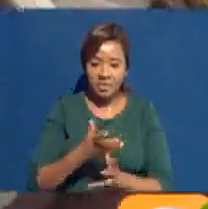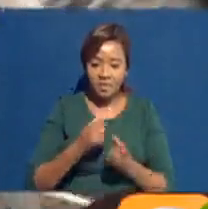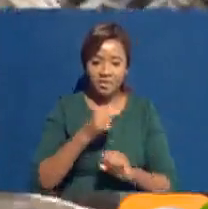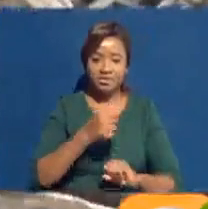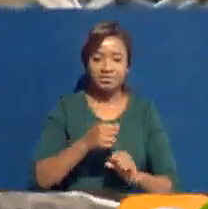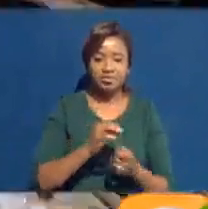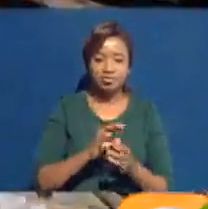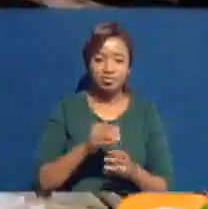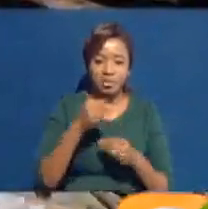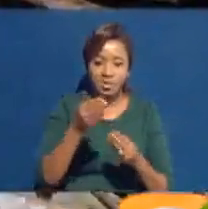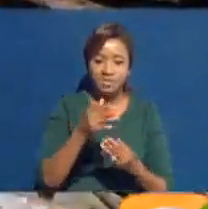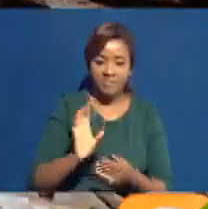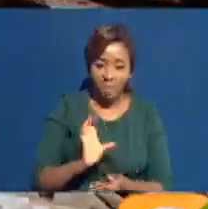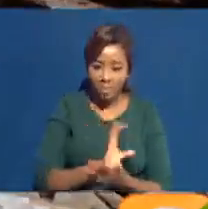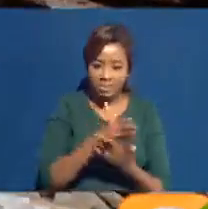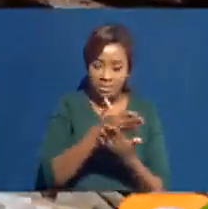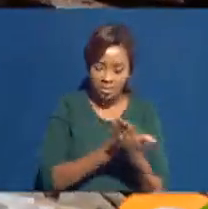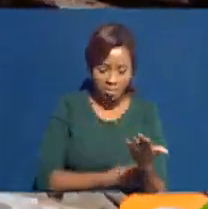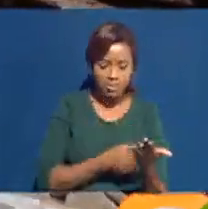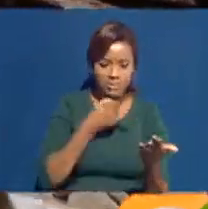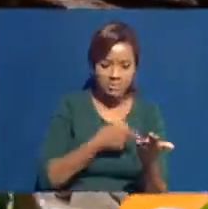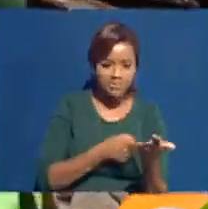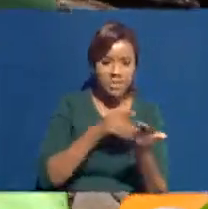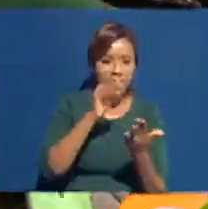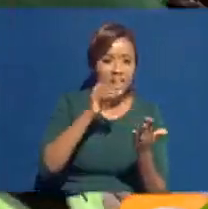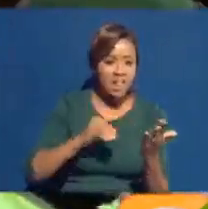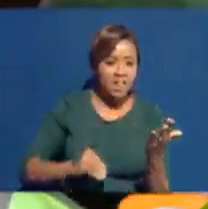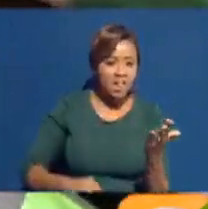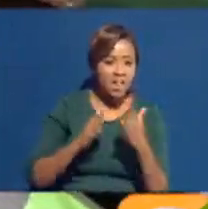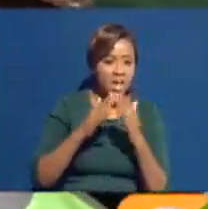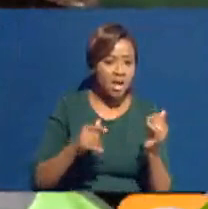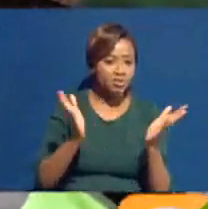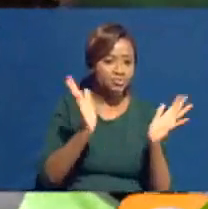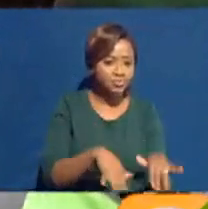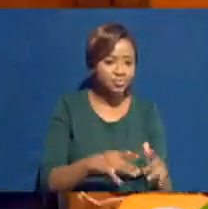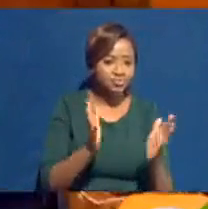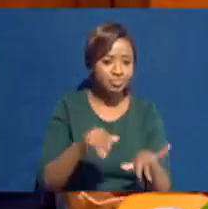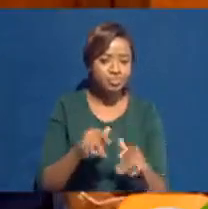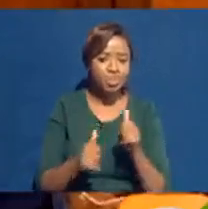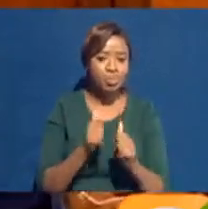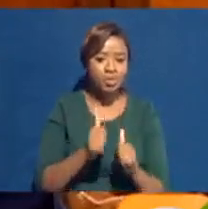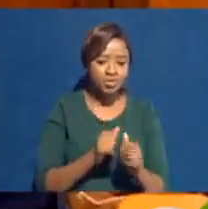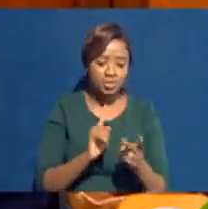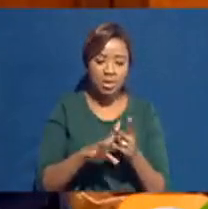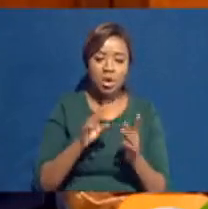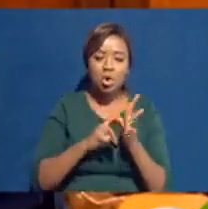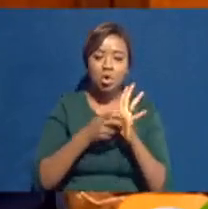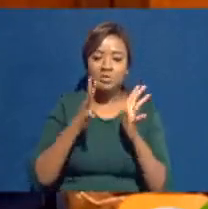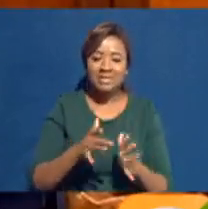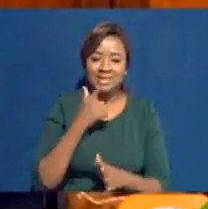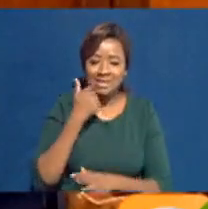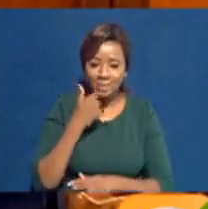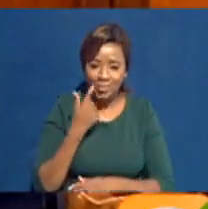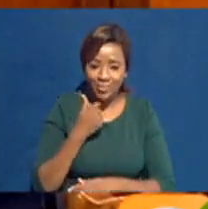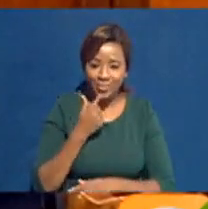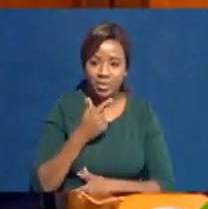with a detailed report on the list of collapsed buildings and their contractors. And we're working as a multi-sectoral team